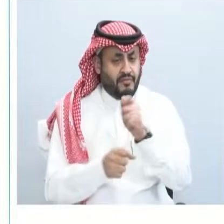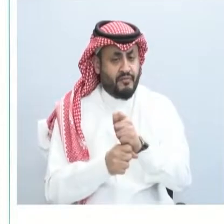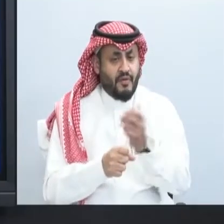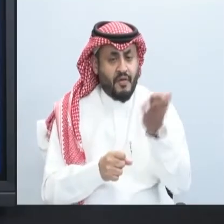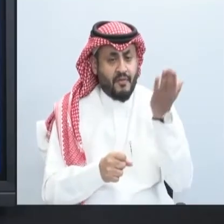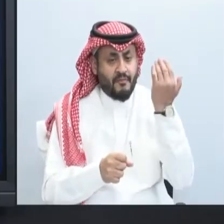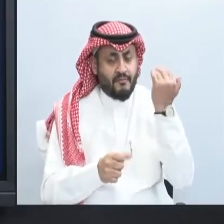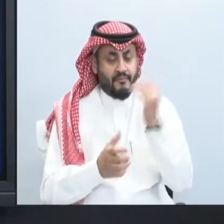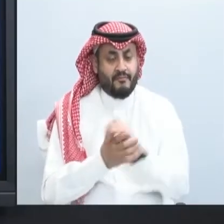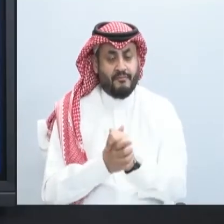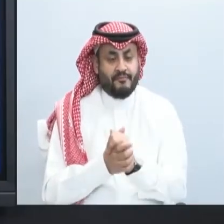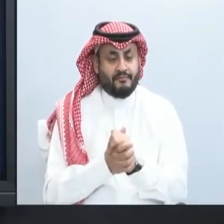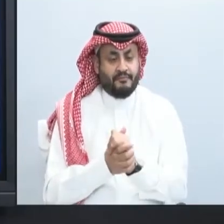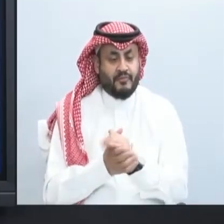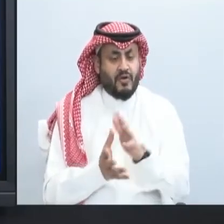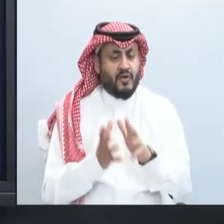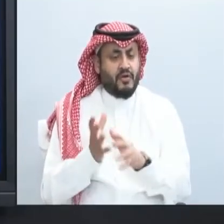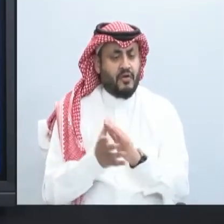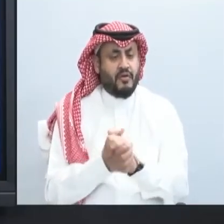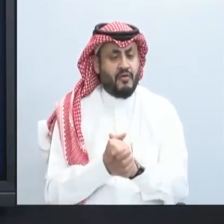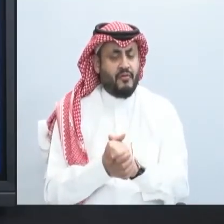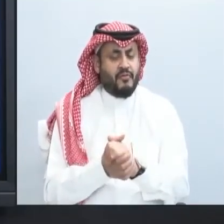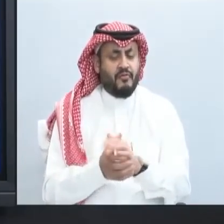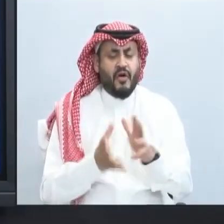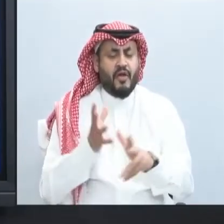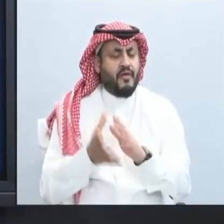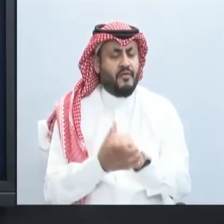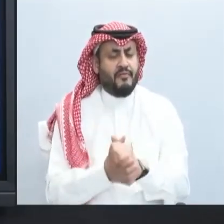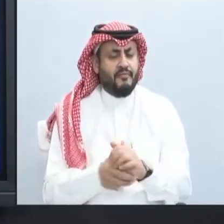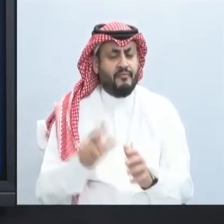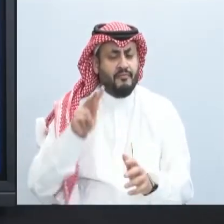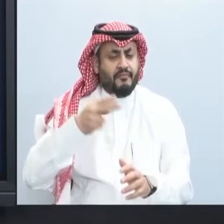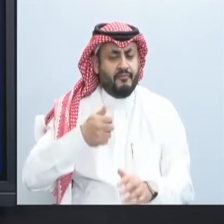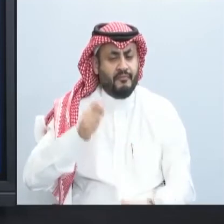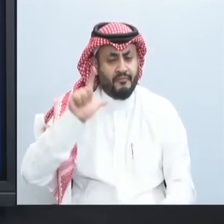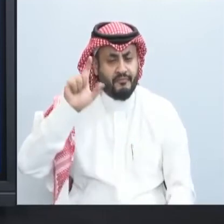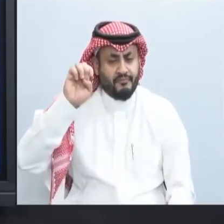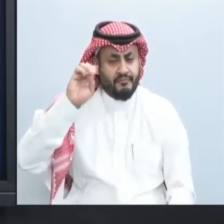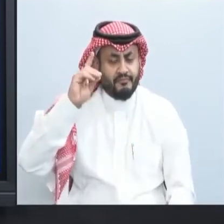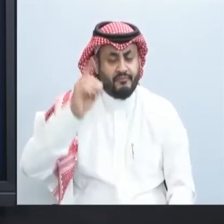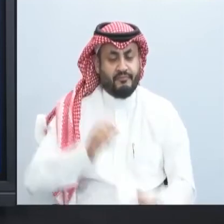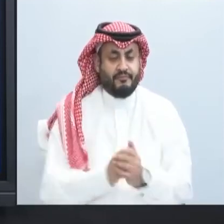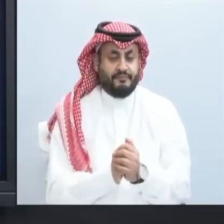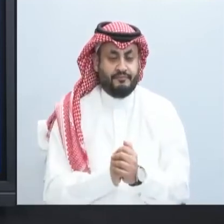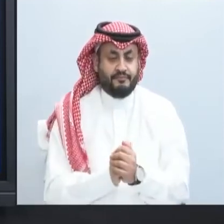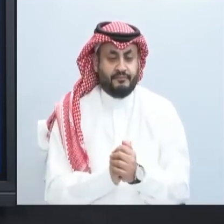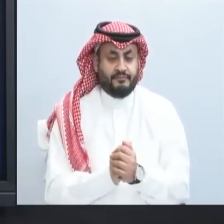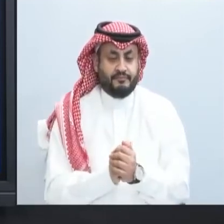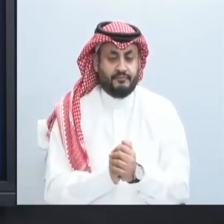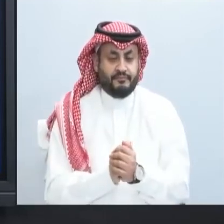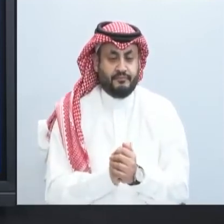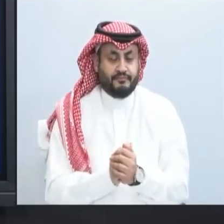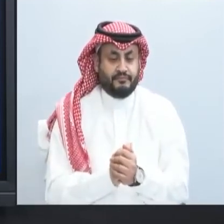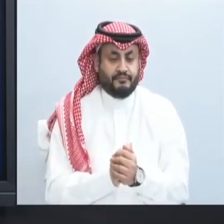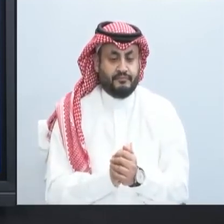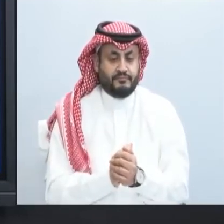in the past, talking about what happened to Khalid. Now, among all